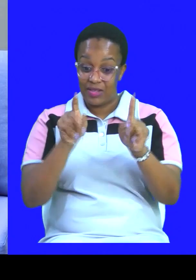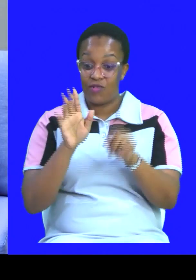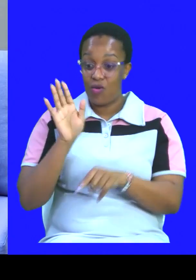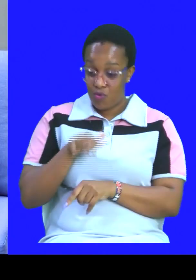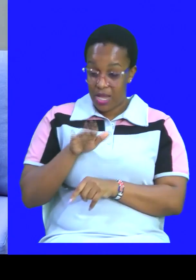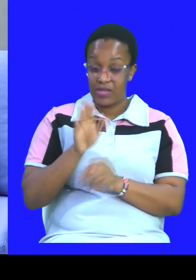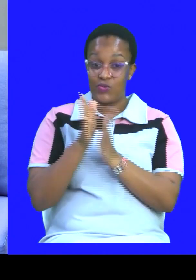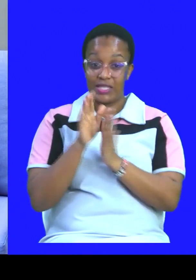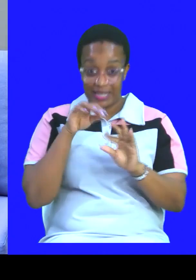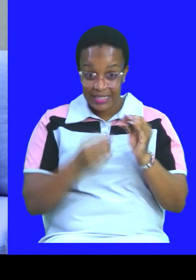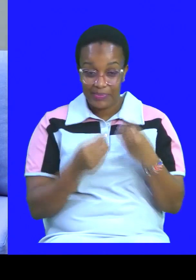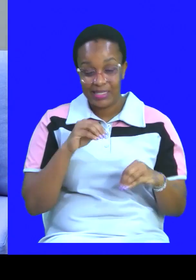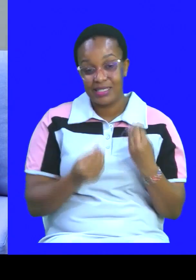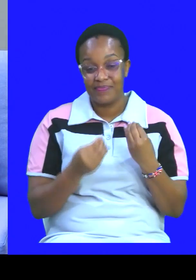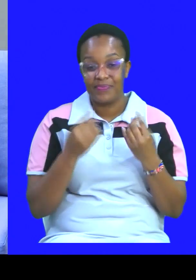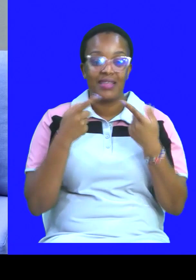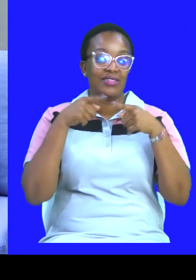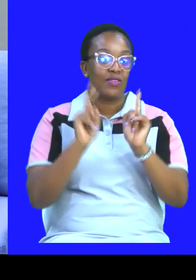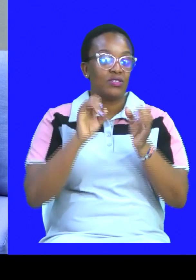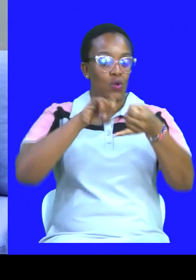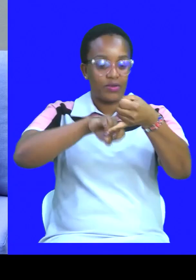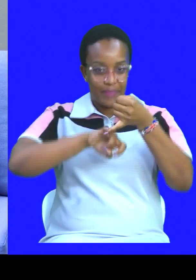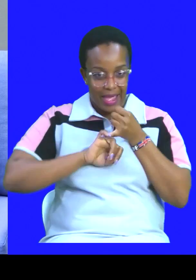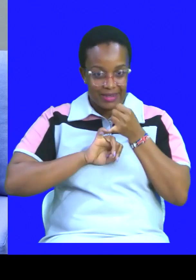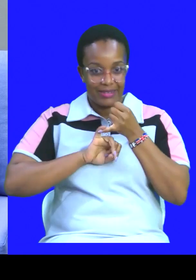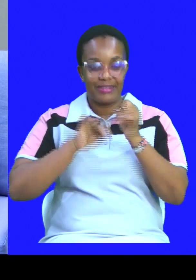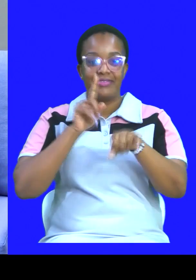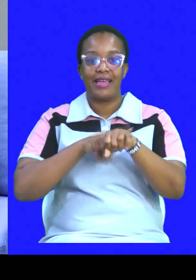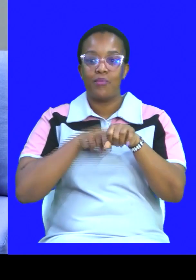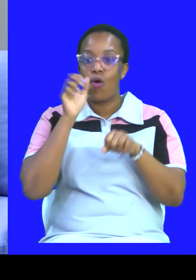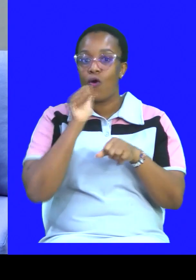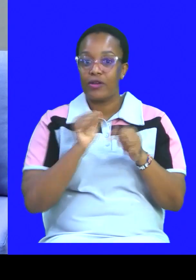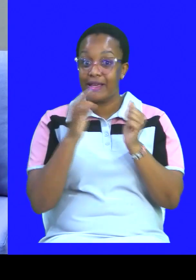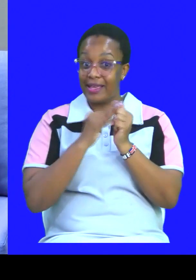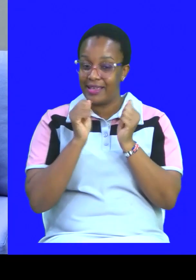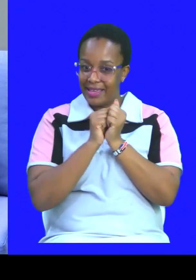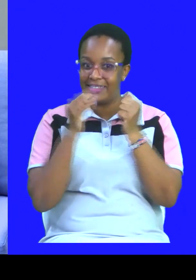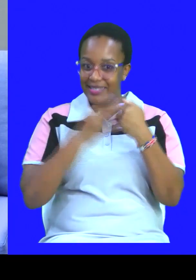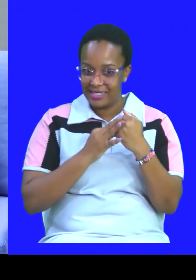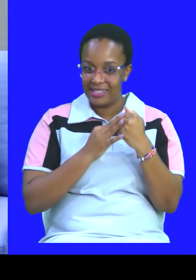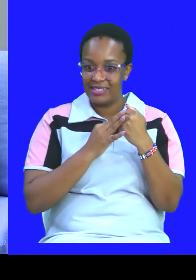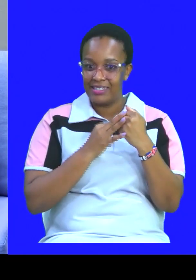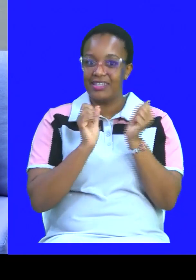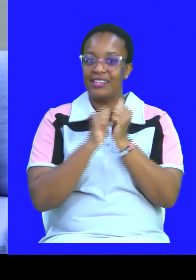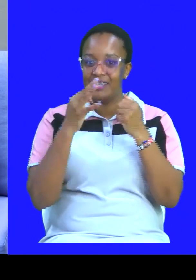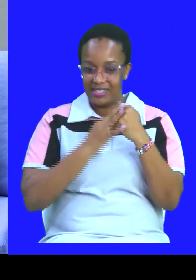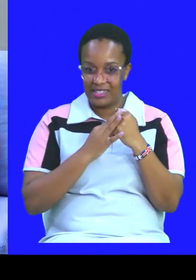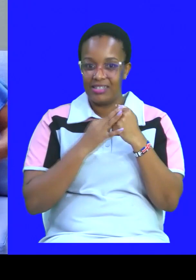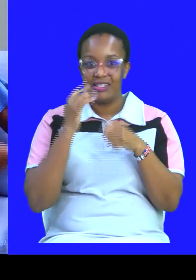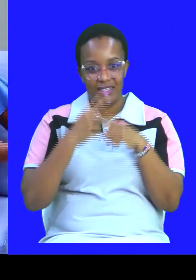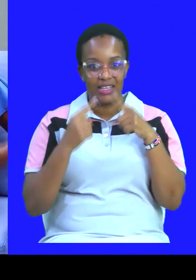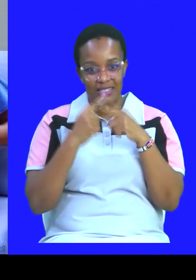with a disability. She got married when she was 18 years. I like listening to her motivational